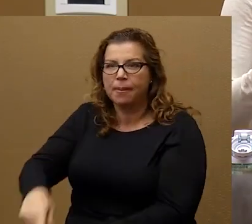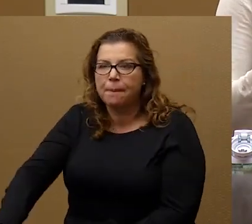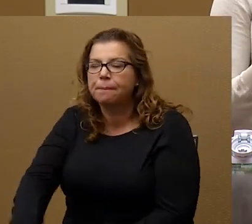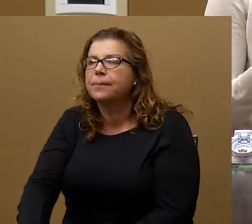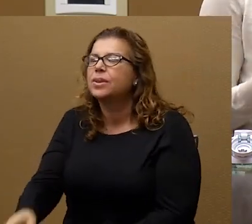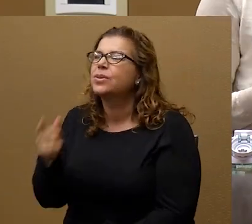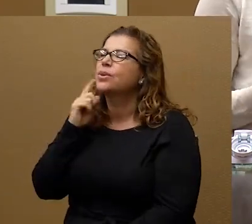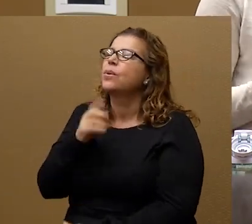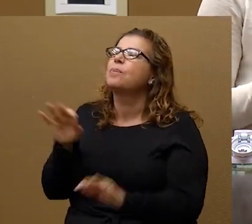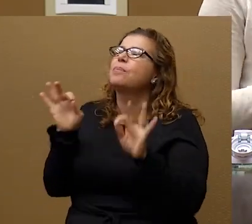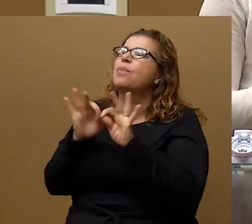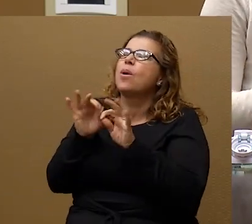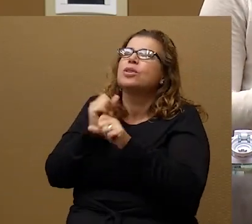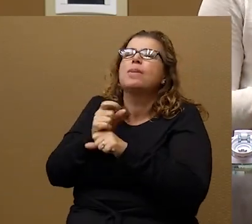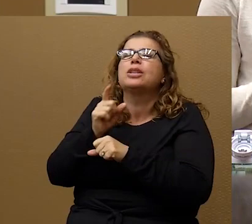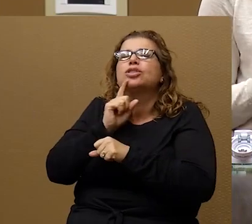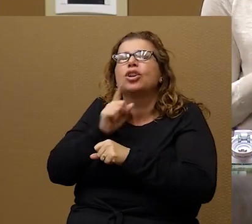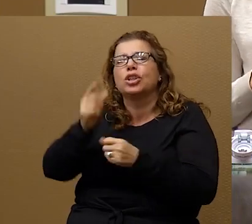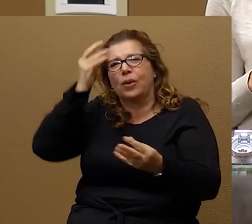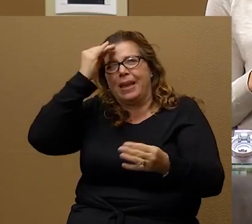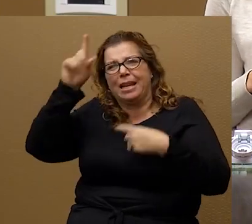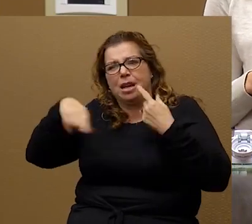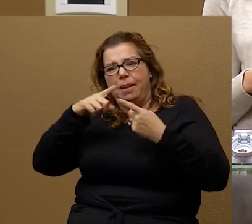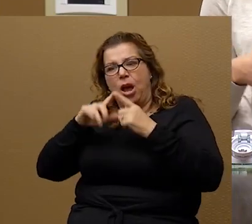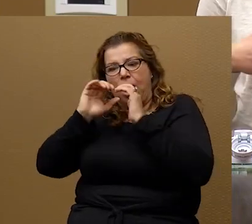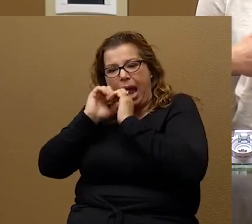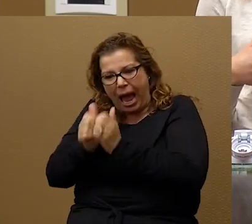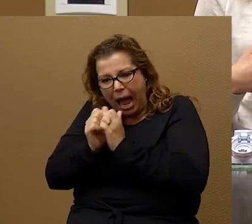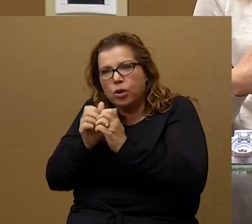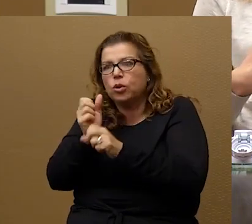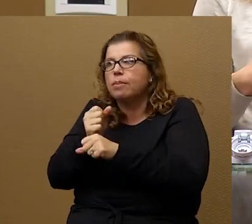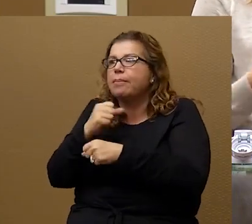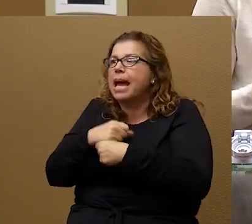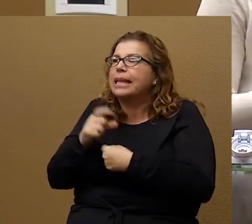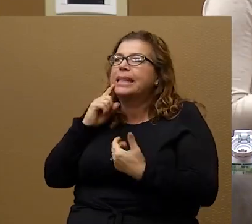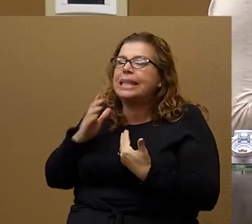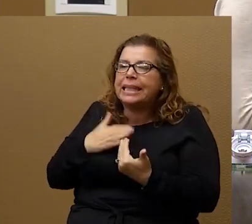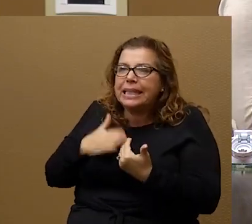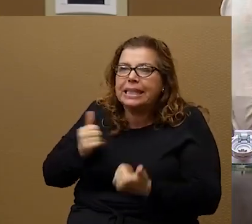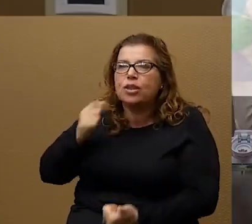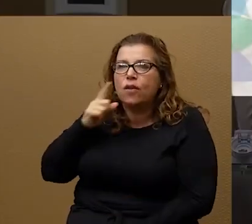can make things easier for our students, less stressful.